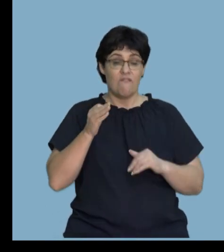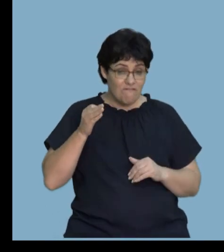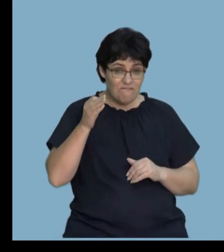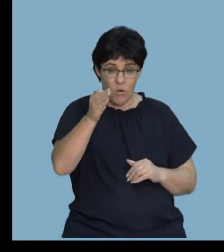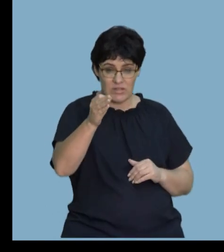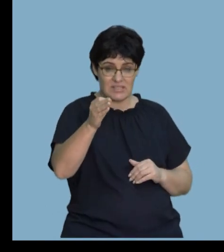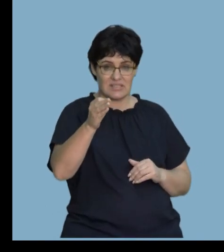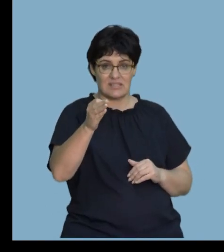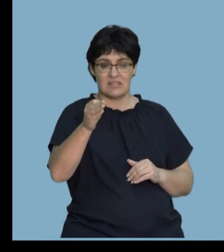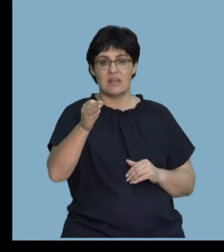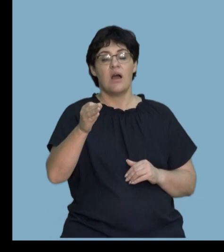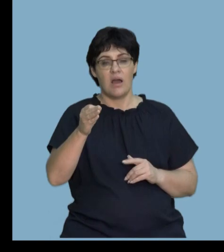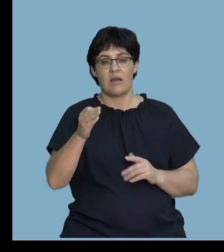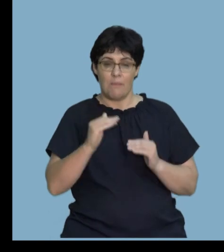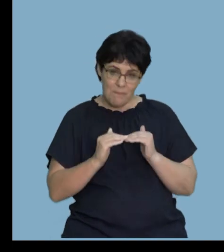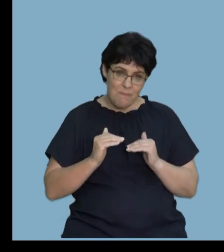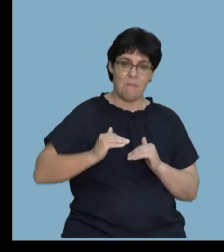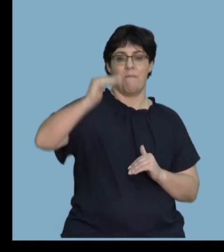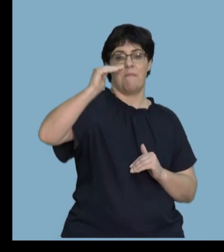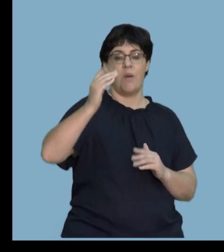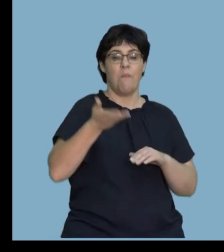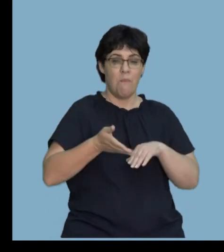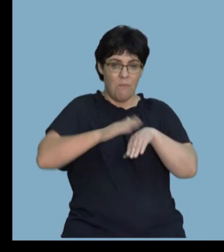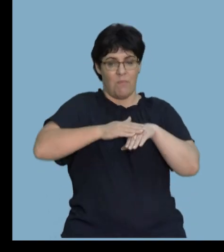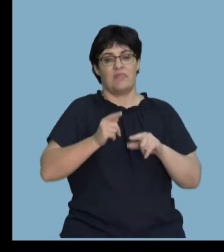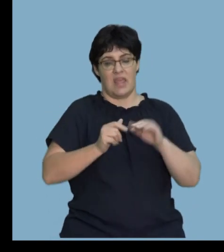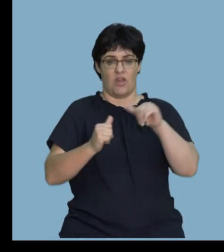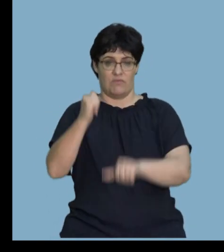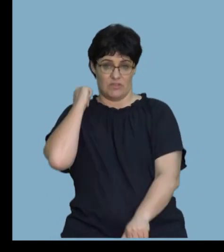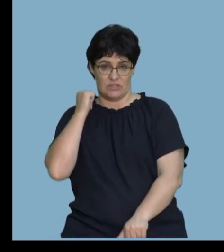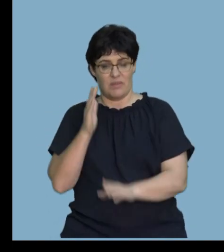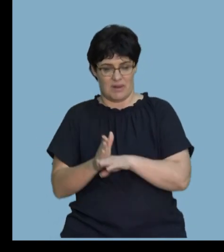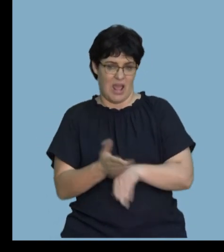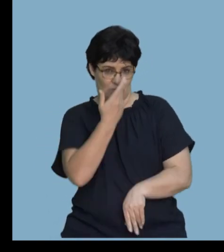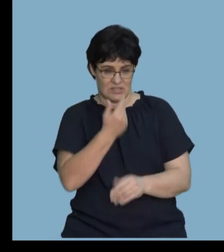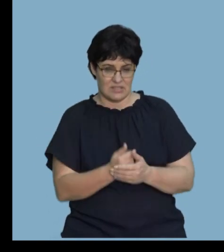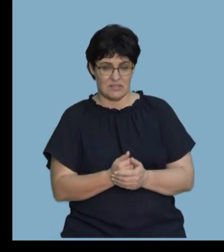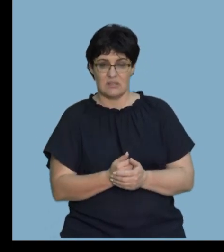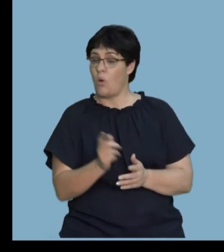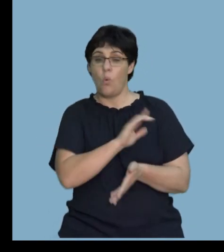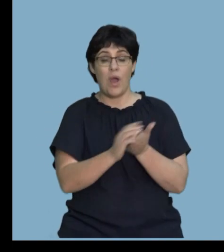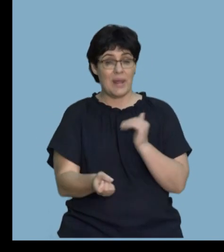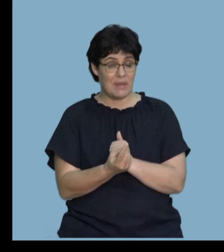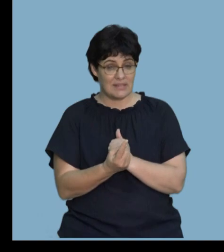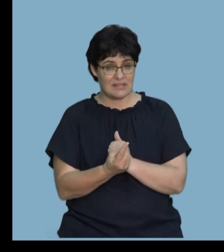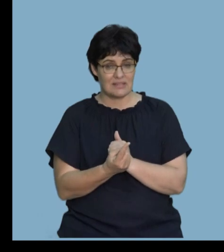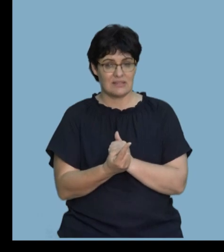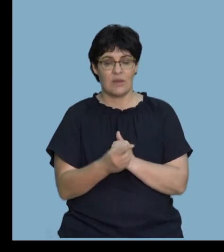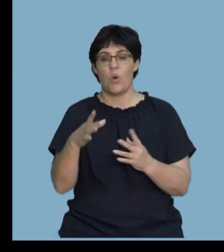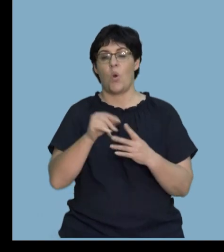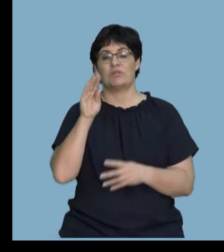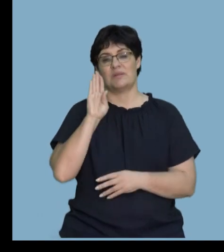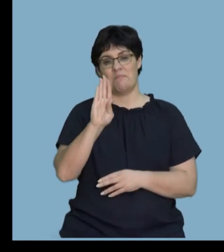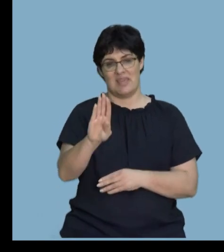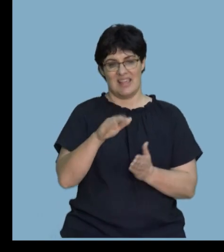reaction actually increased more than the reverse, which takes it out. Okay. So what happens is with option B,